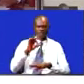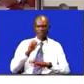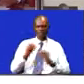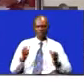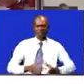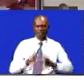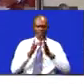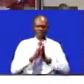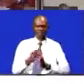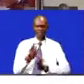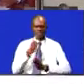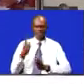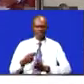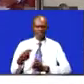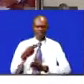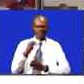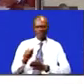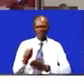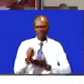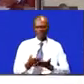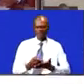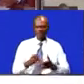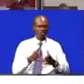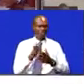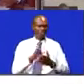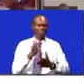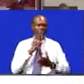kuom acre ka acre. Wadwaro ni